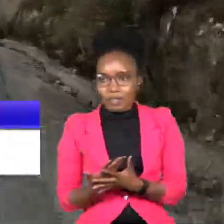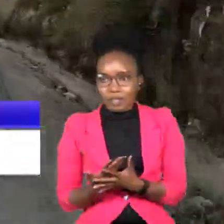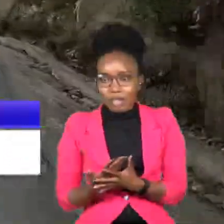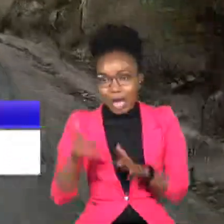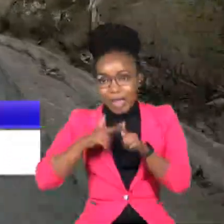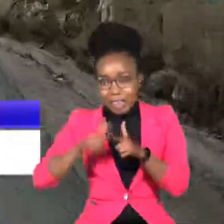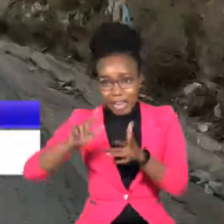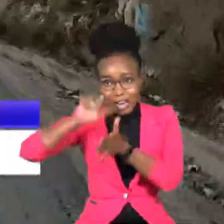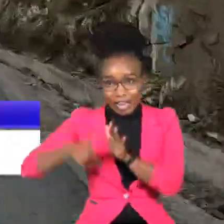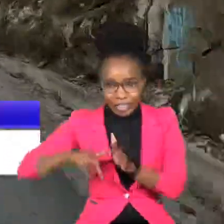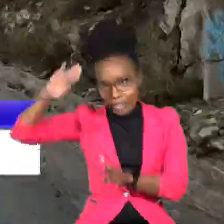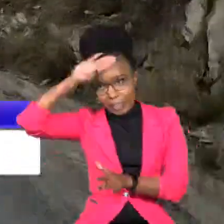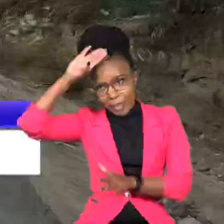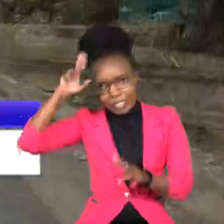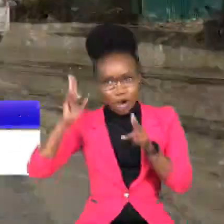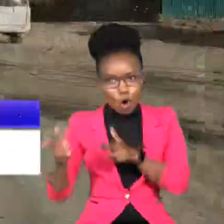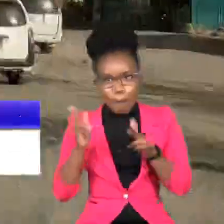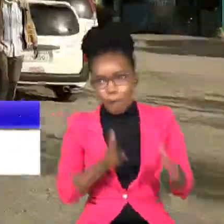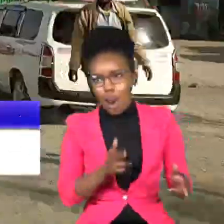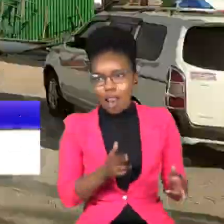to. Lucky us.